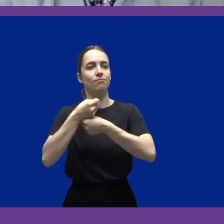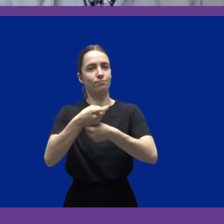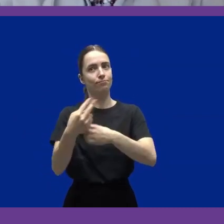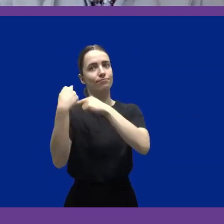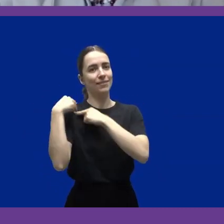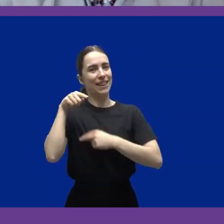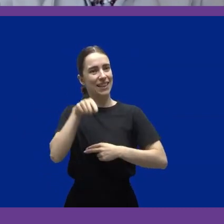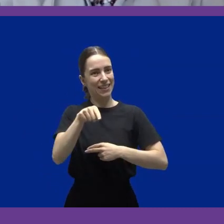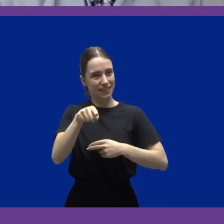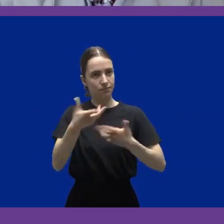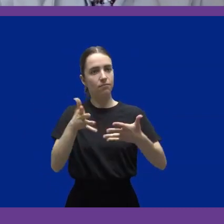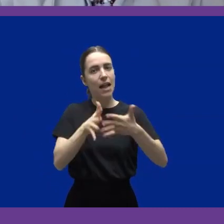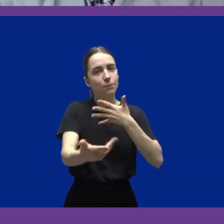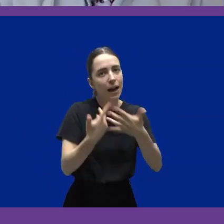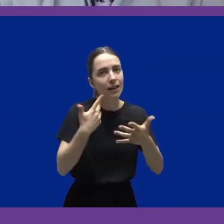Next.